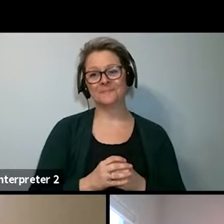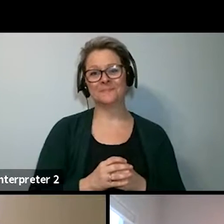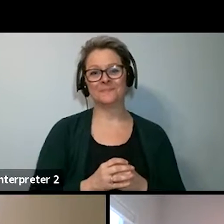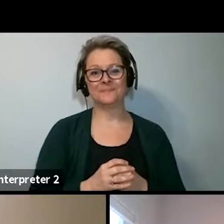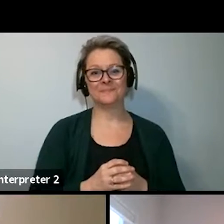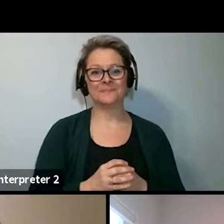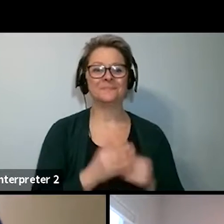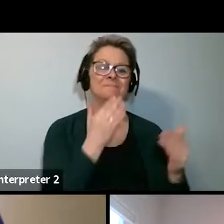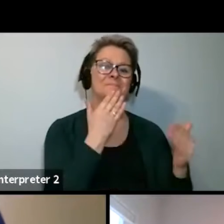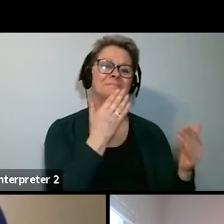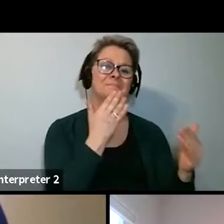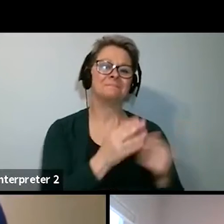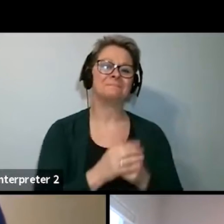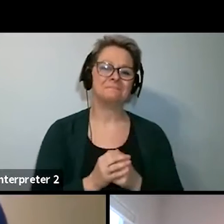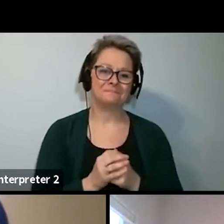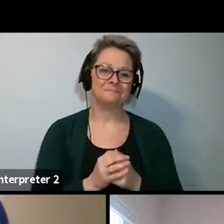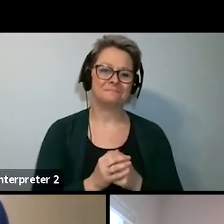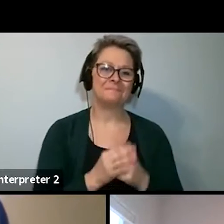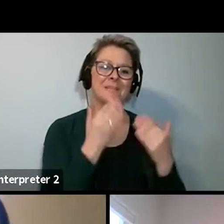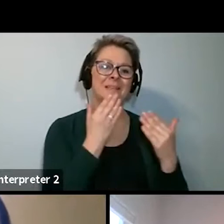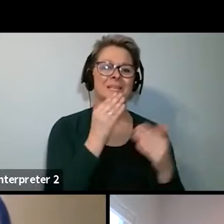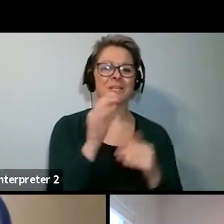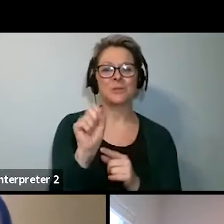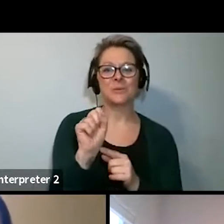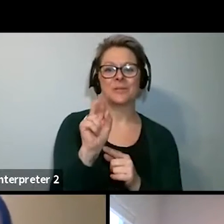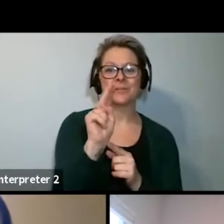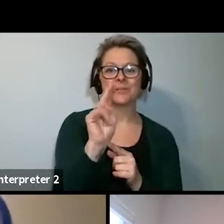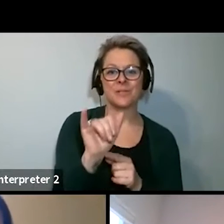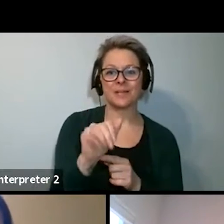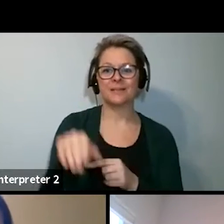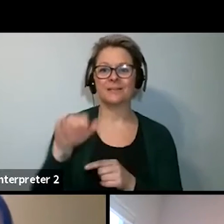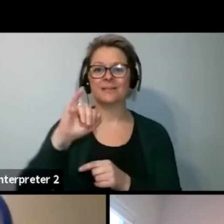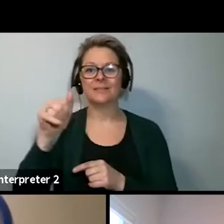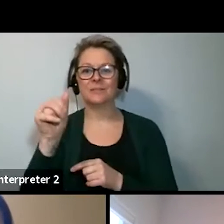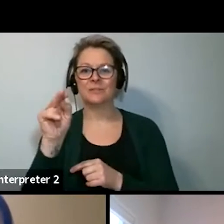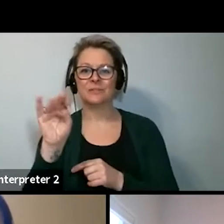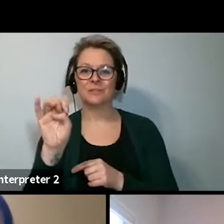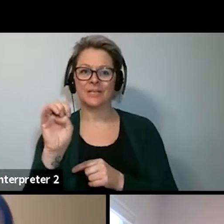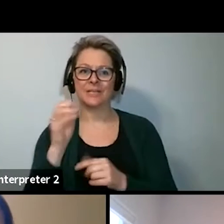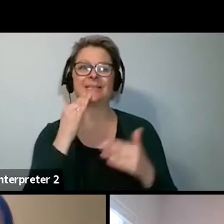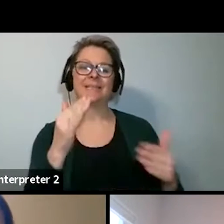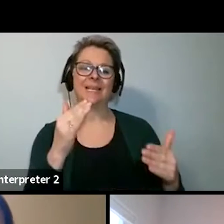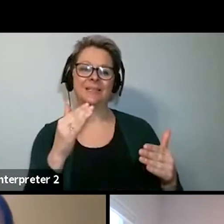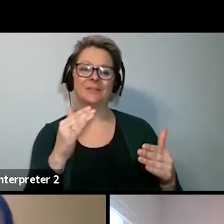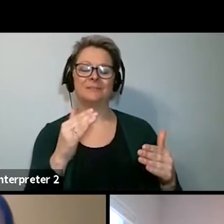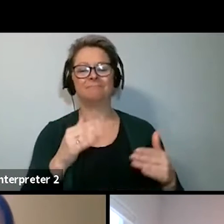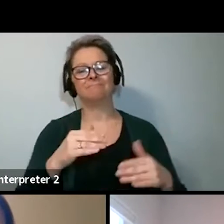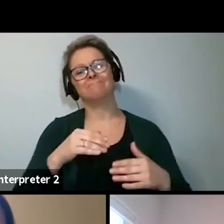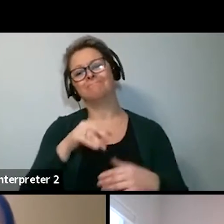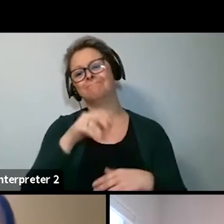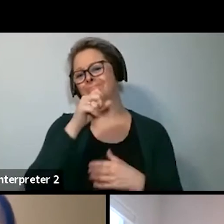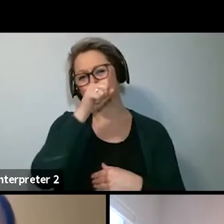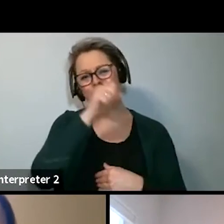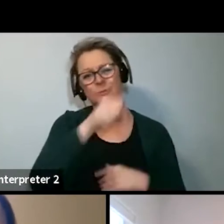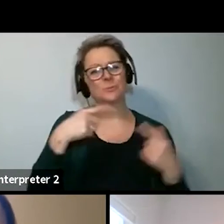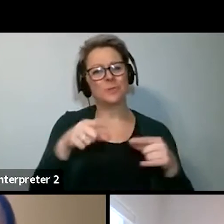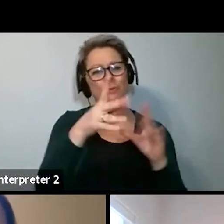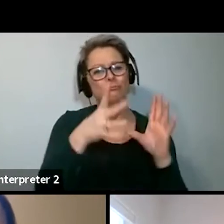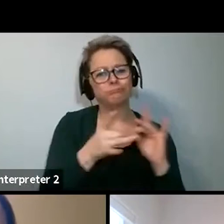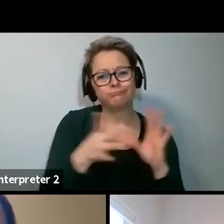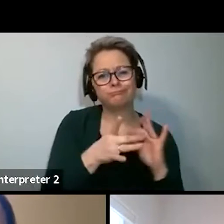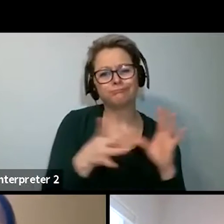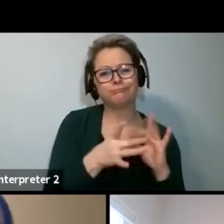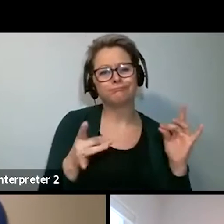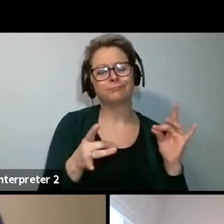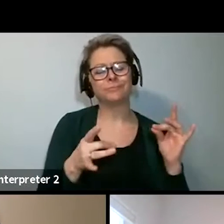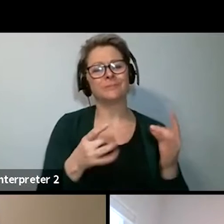Thank you so much, Sunny and Jane. And we love it when you say things, and because